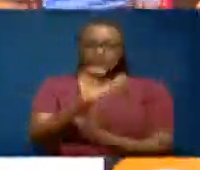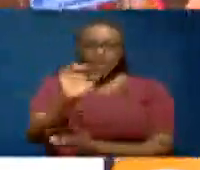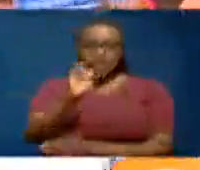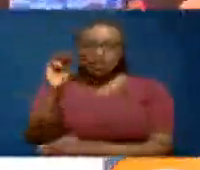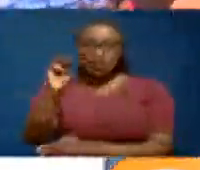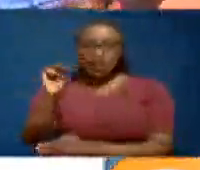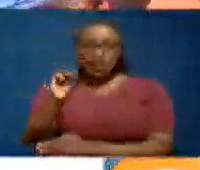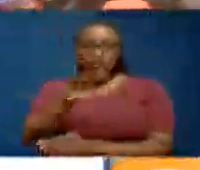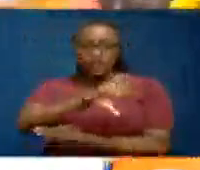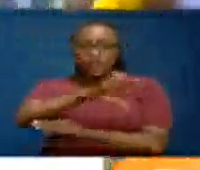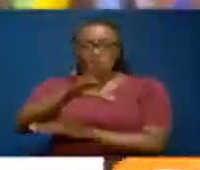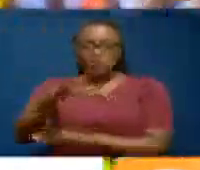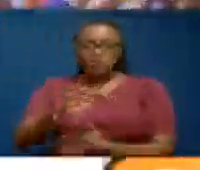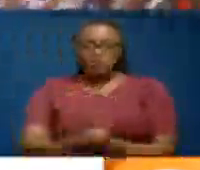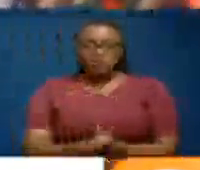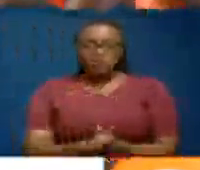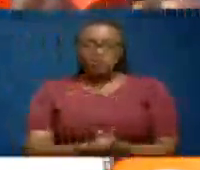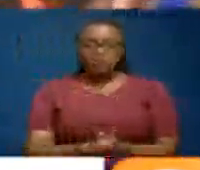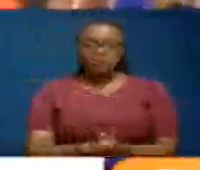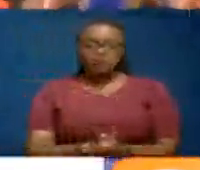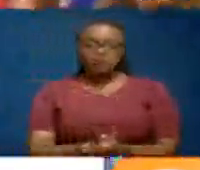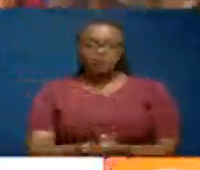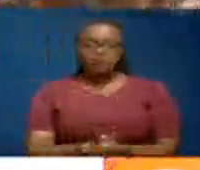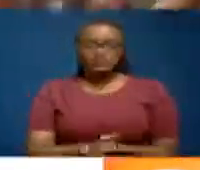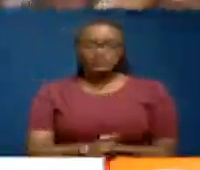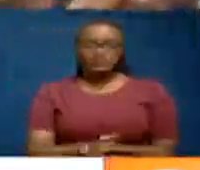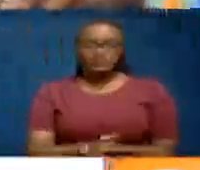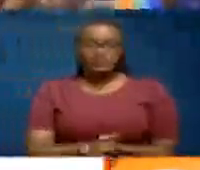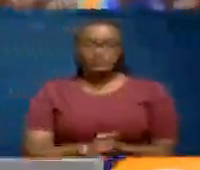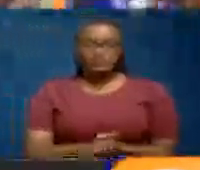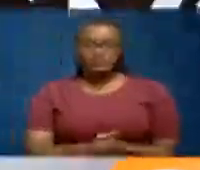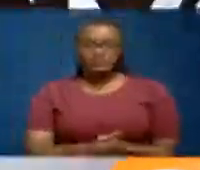Marakwet counties. Stephen Leto, Citizen TV, Lodwar.